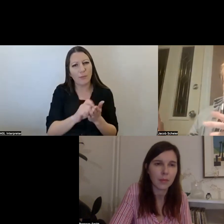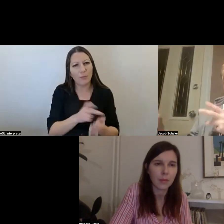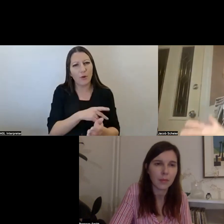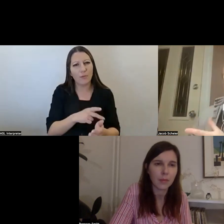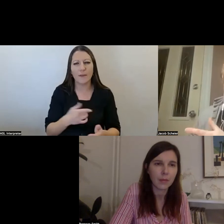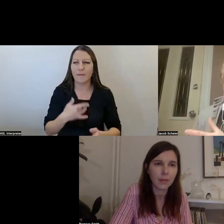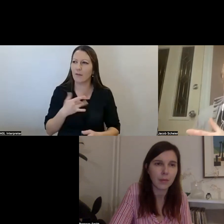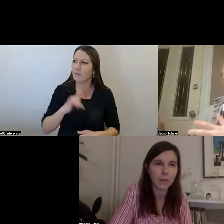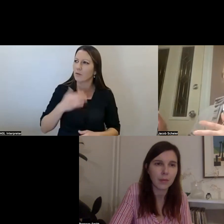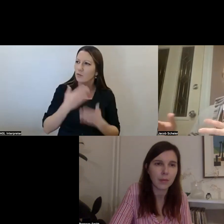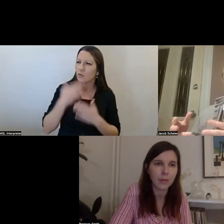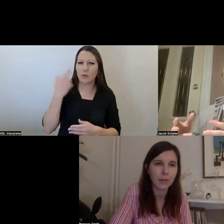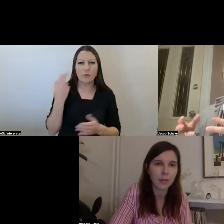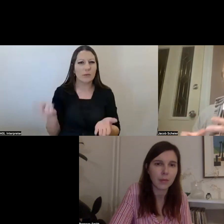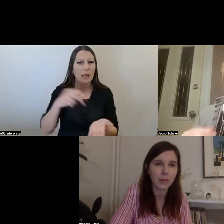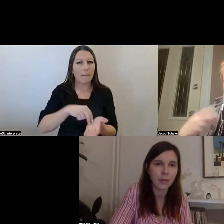into the publishing.